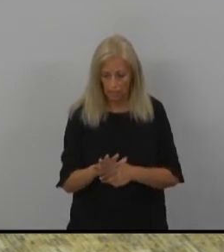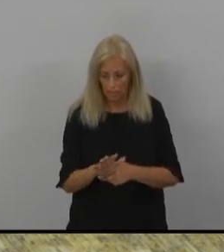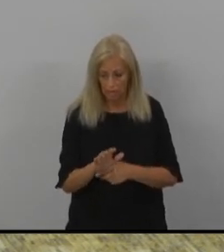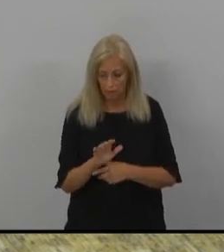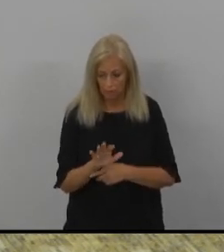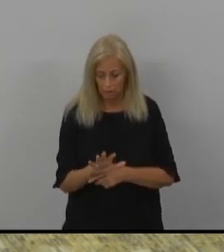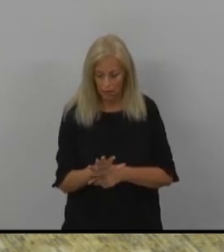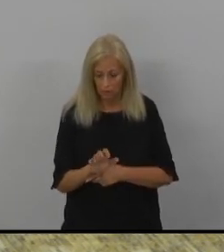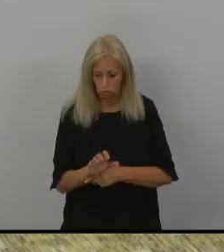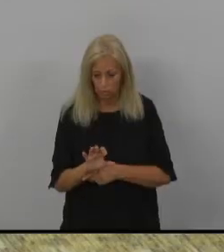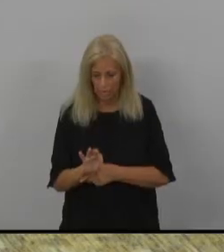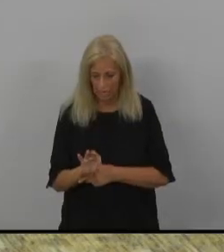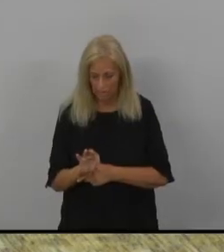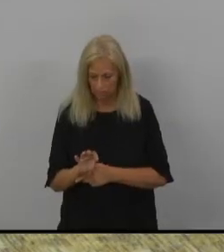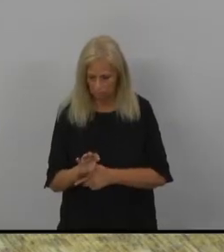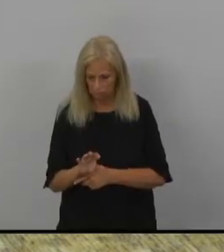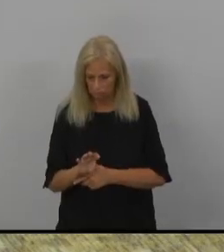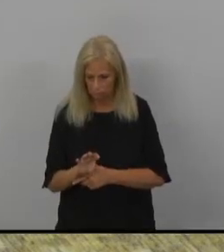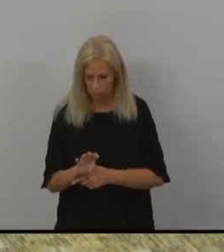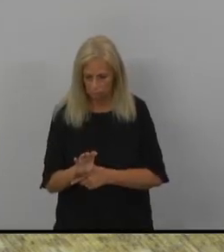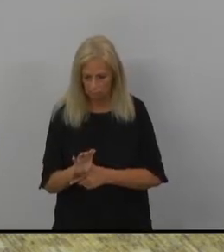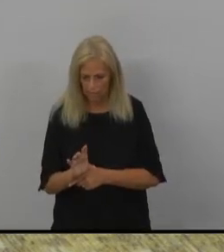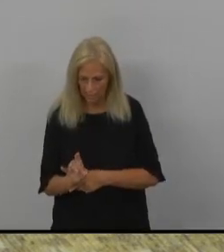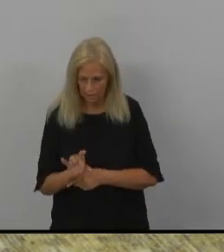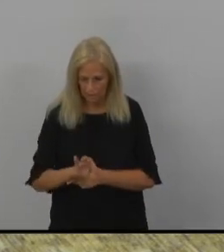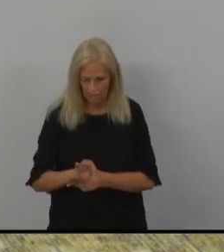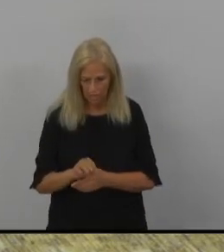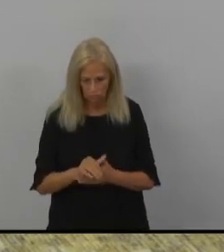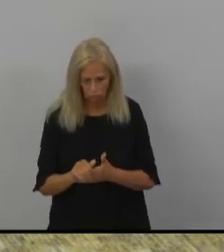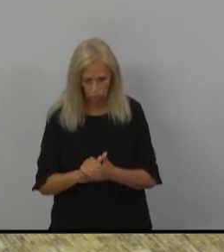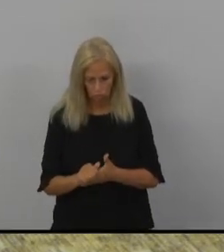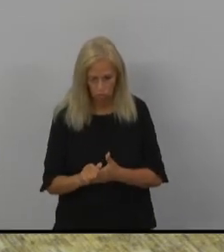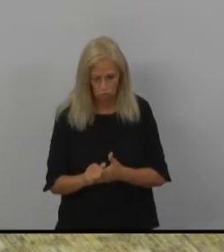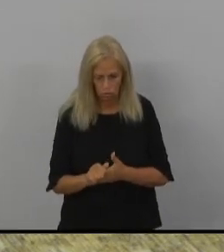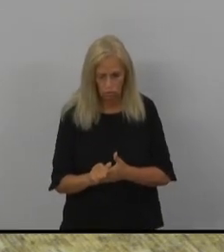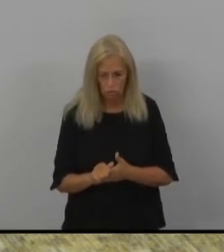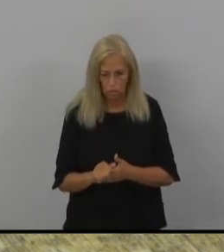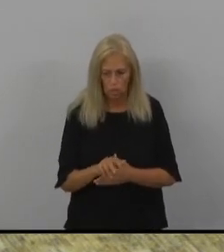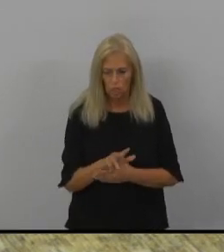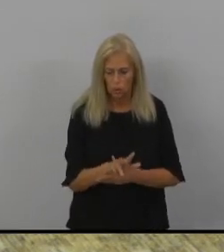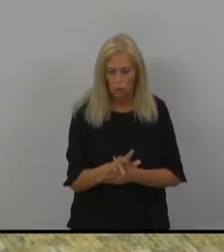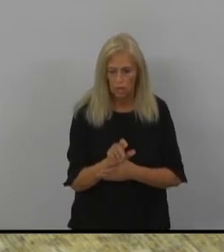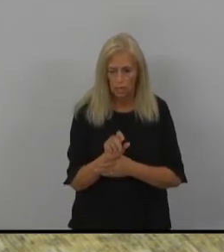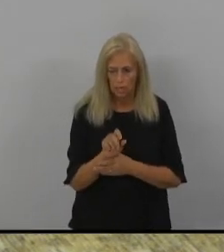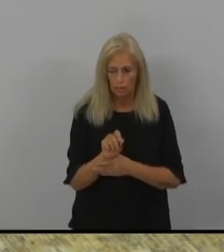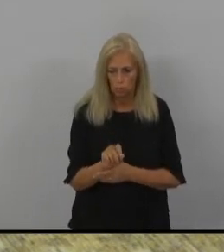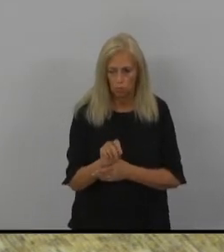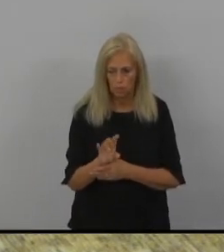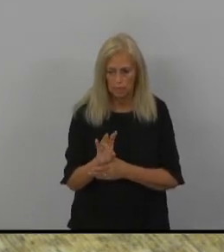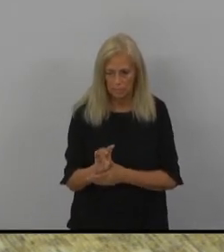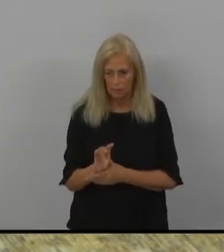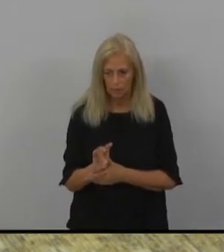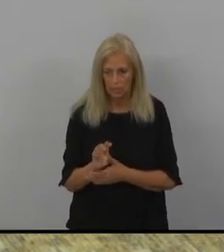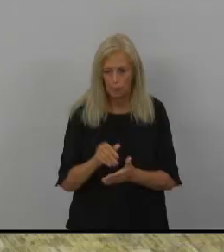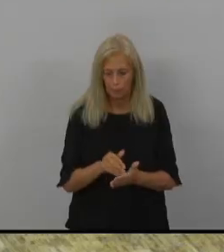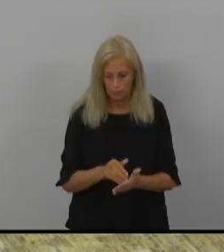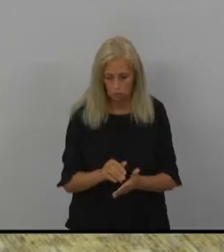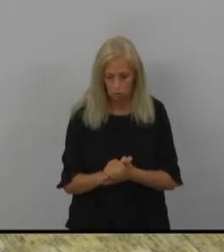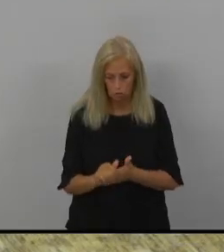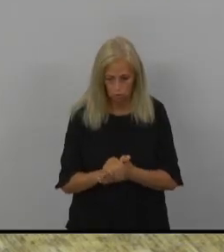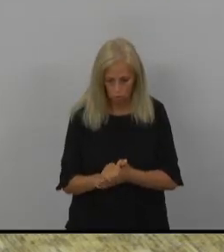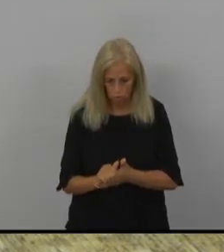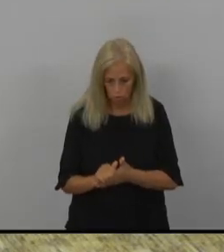$589,000. We received money under HB2 of $3.7 million. So